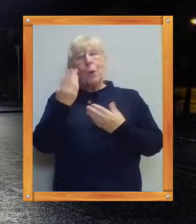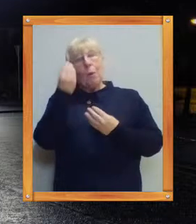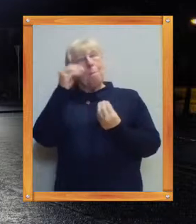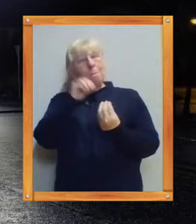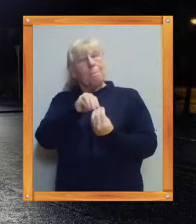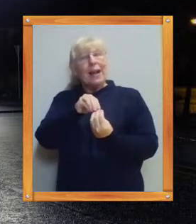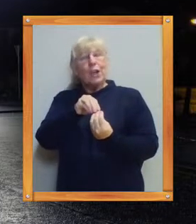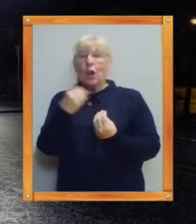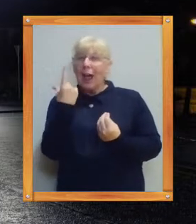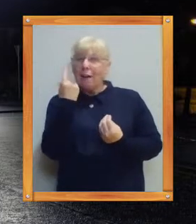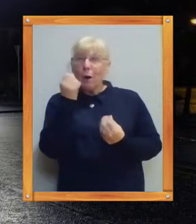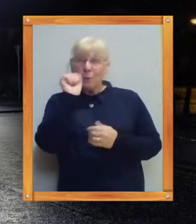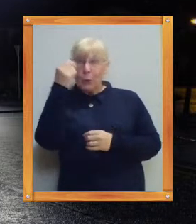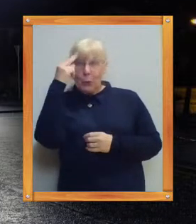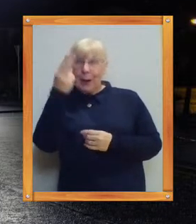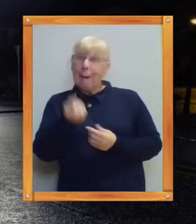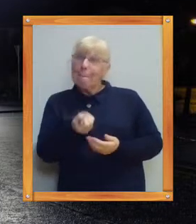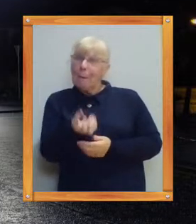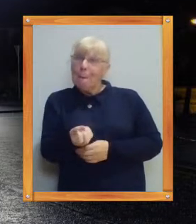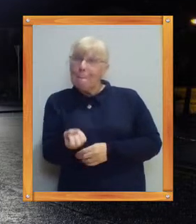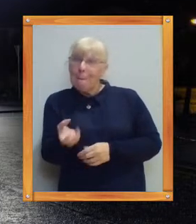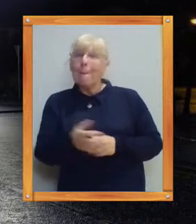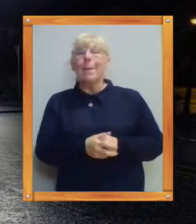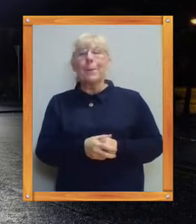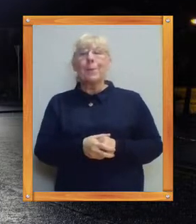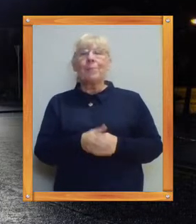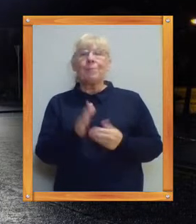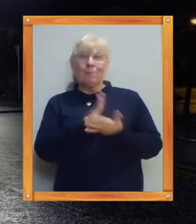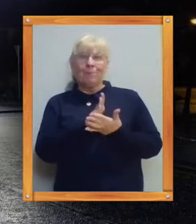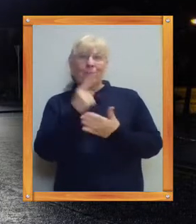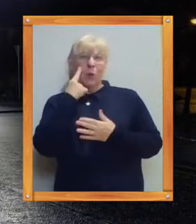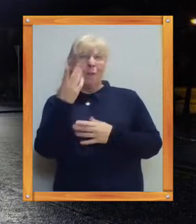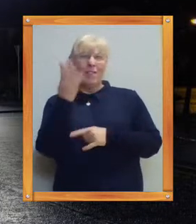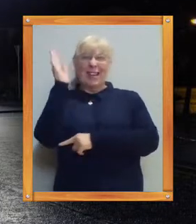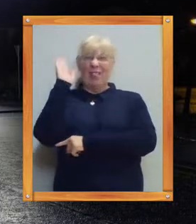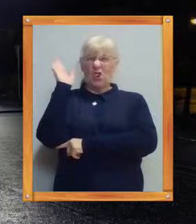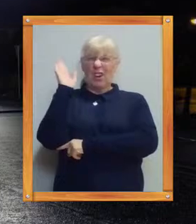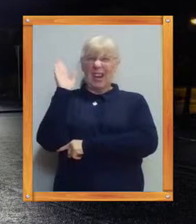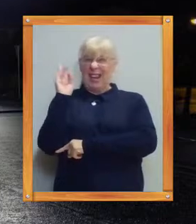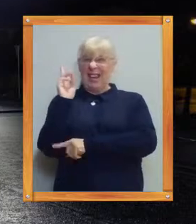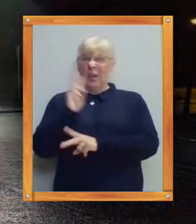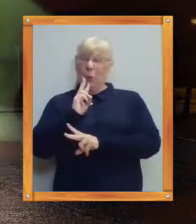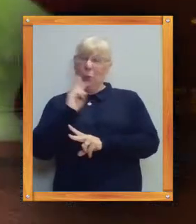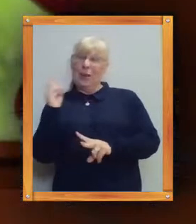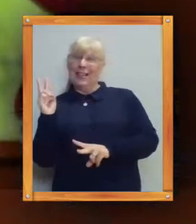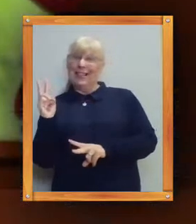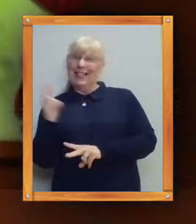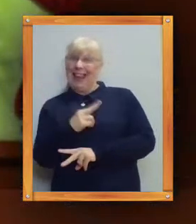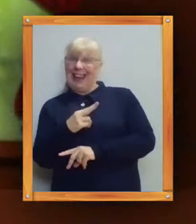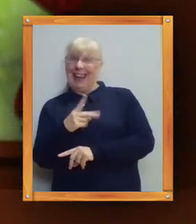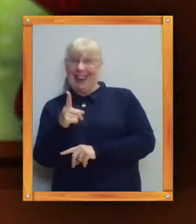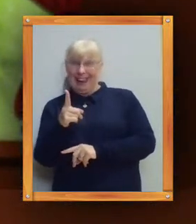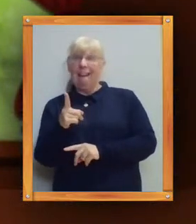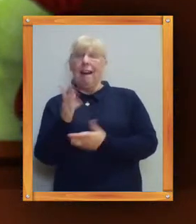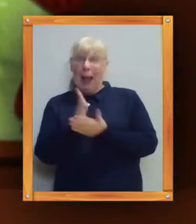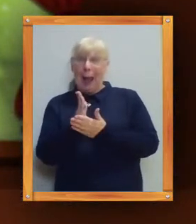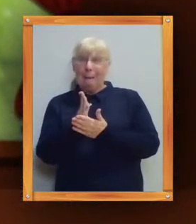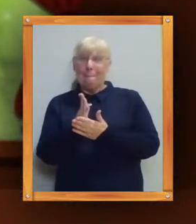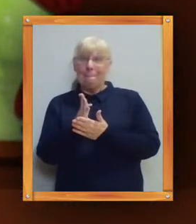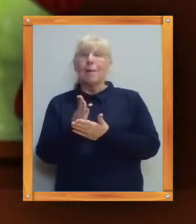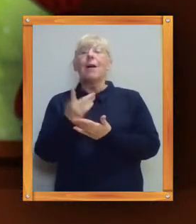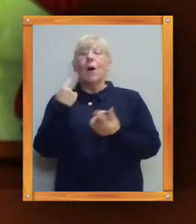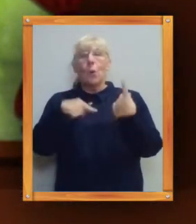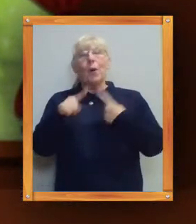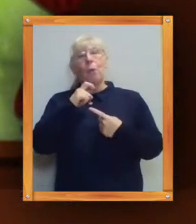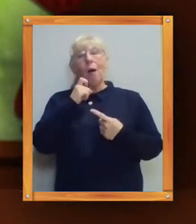It's obviously not lit yet, but by the time this show is over tonight, within the hour, we will have done our civic duty as we normally